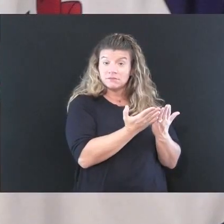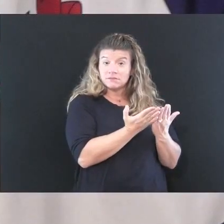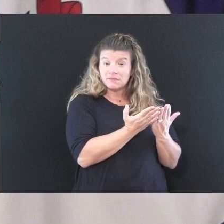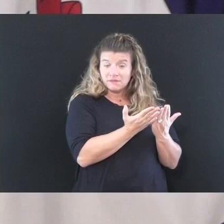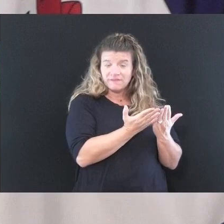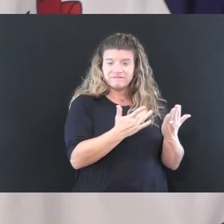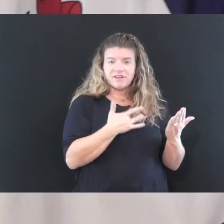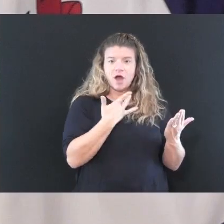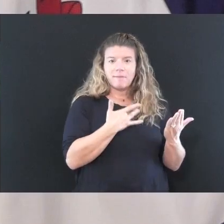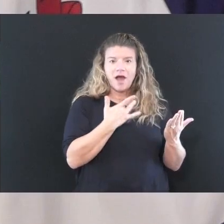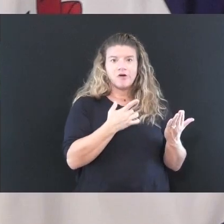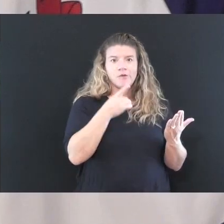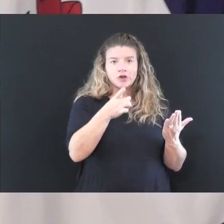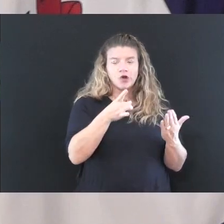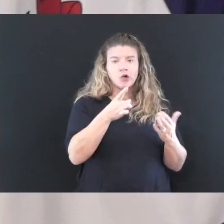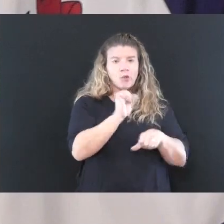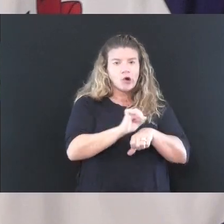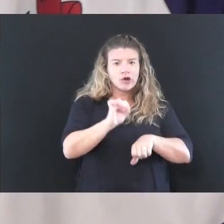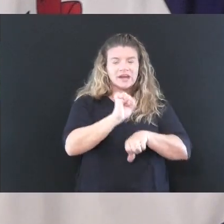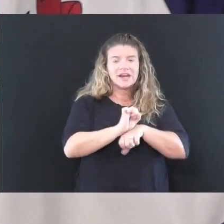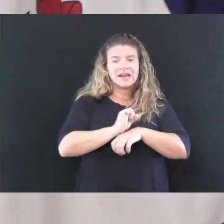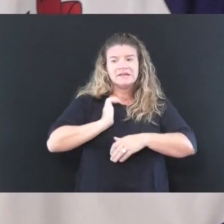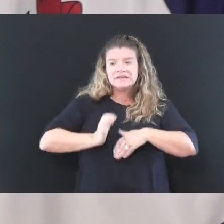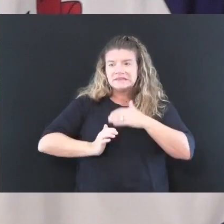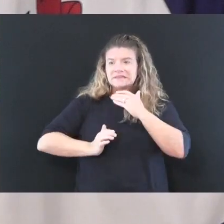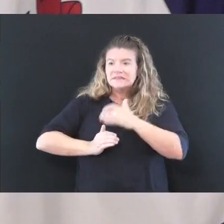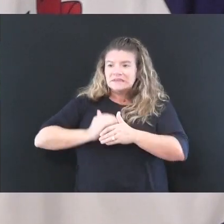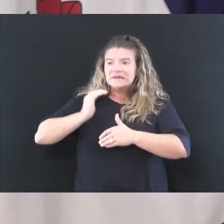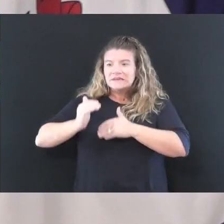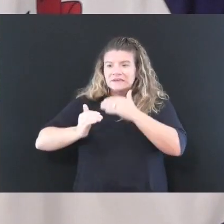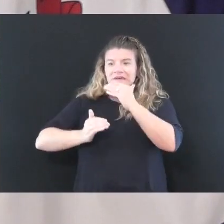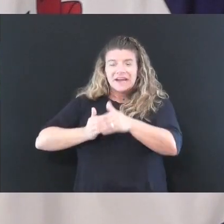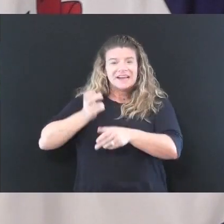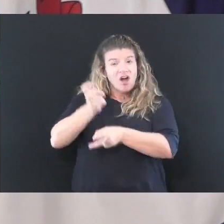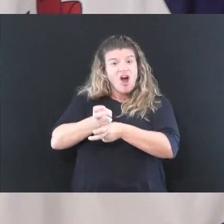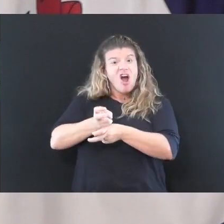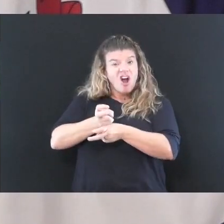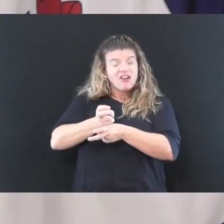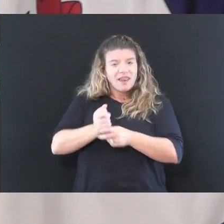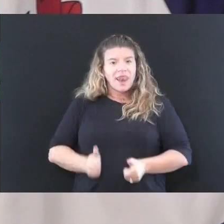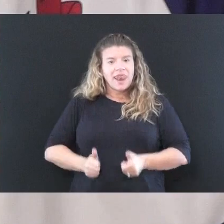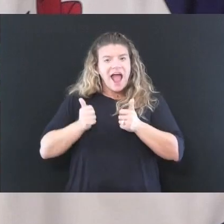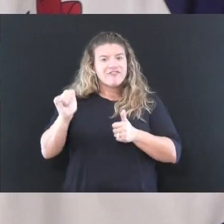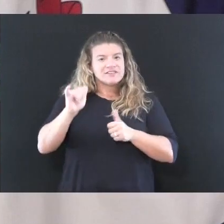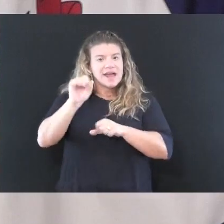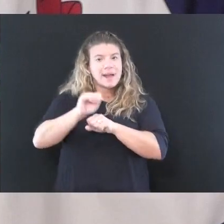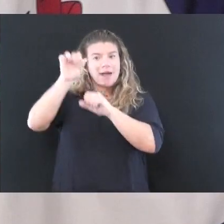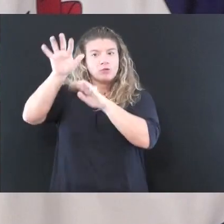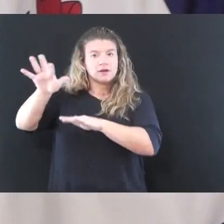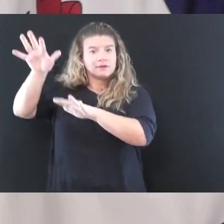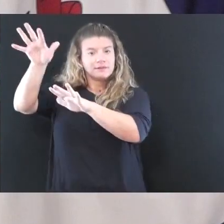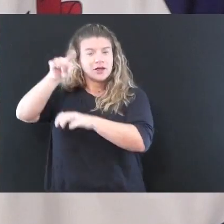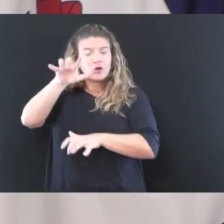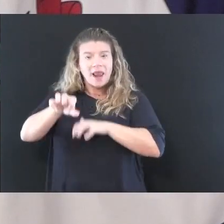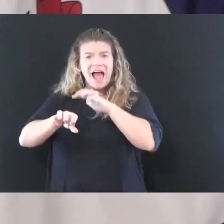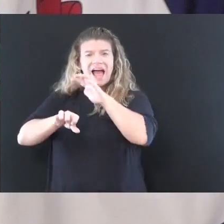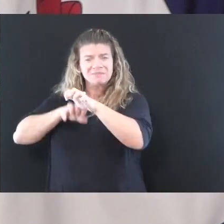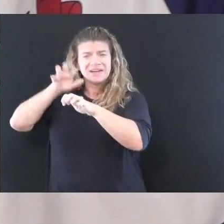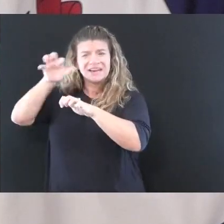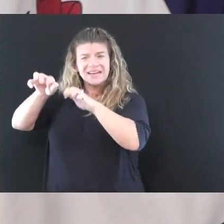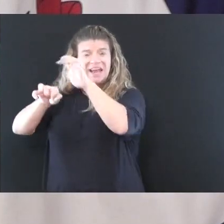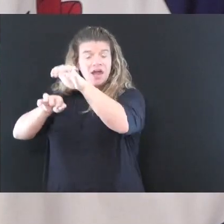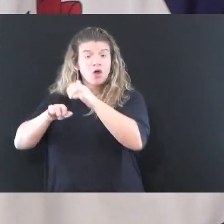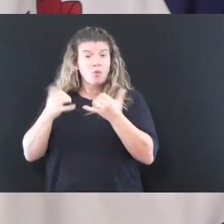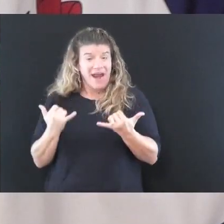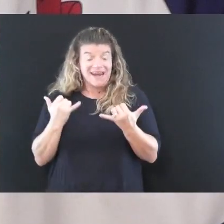that trip up the mountain. It's tough. It's really tough. And if you're a kid watching this, your trip up the mountain